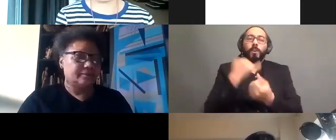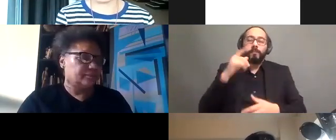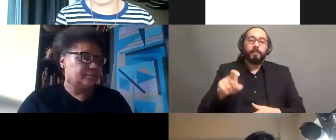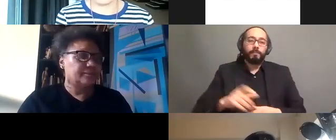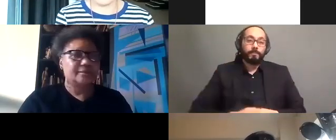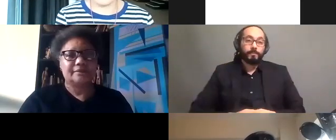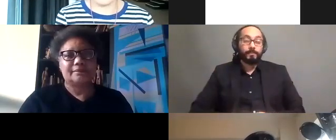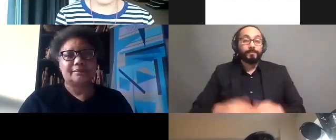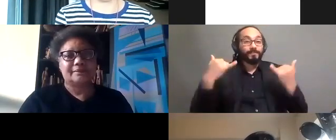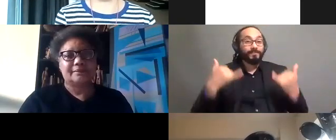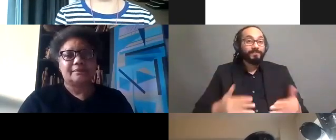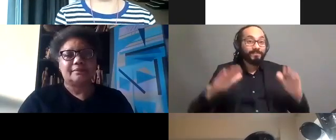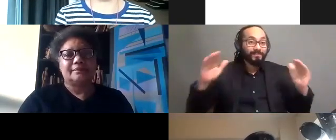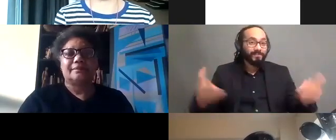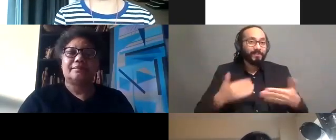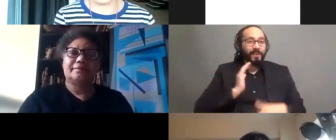our panelists.